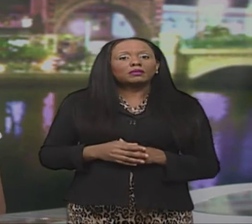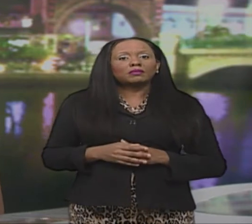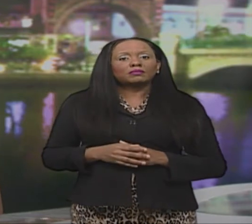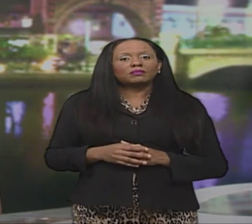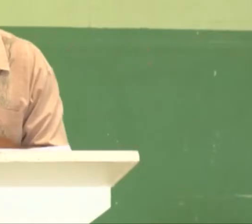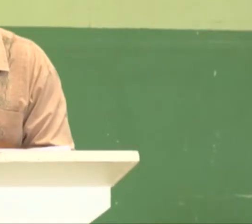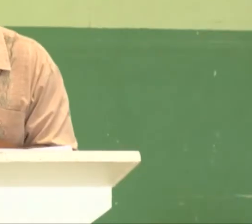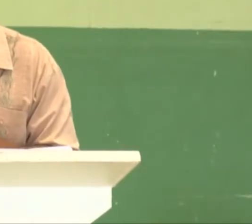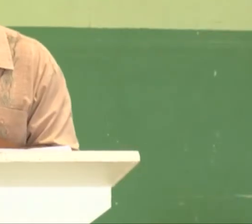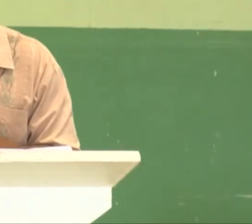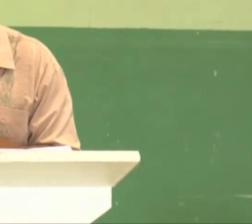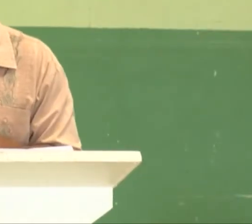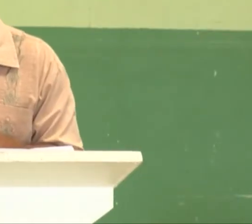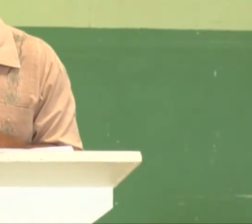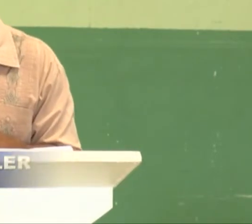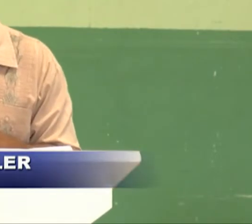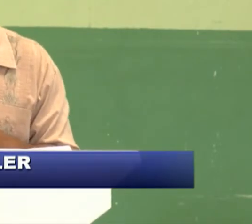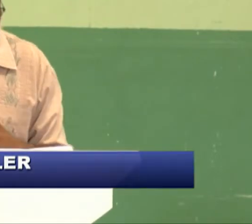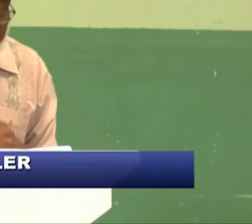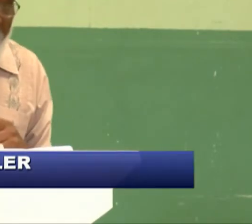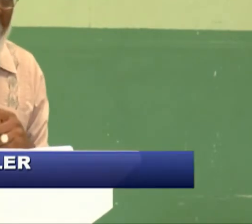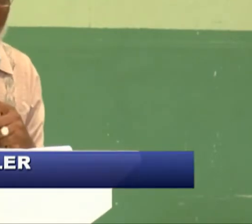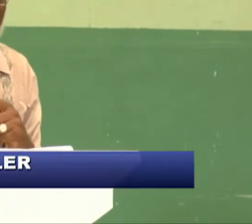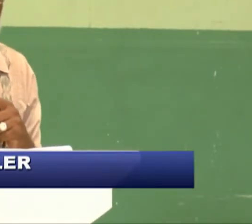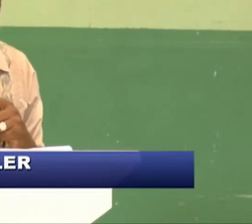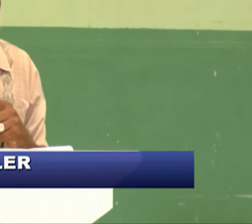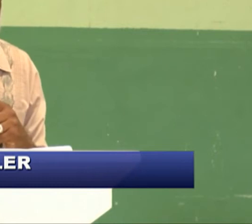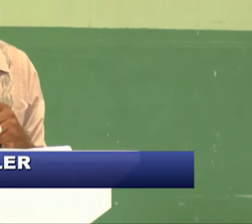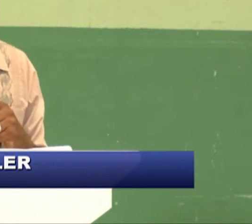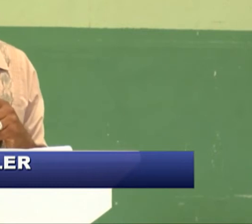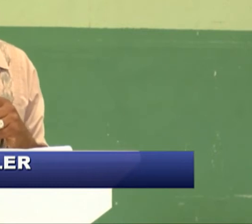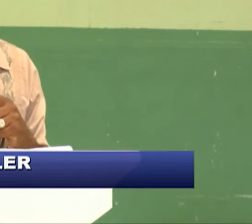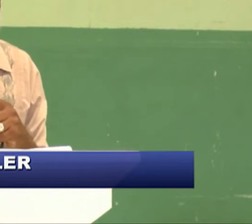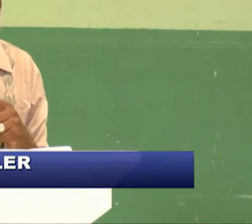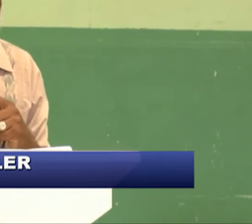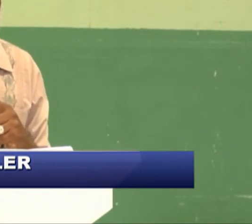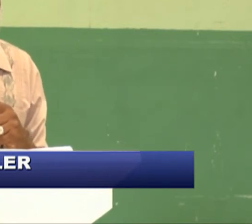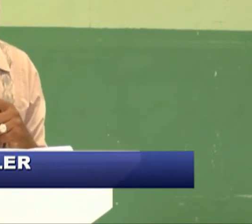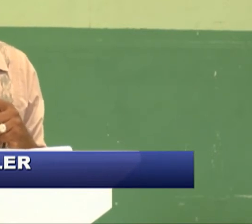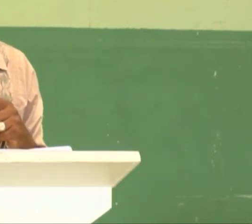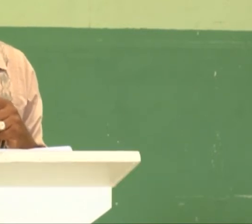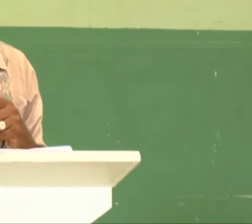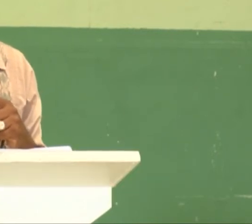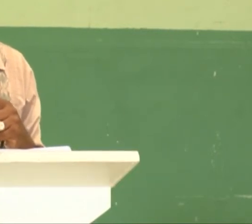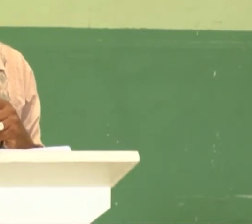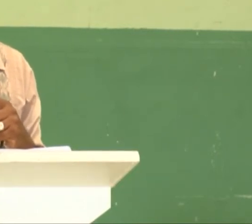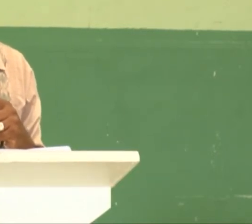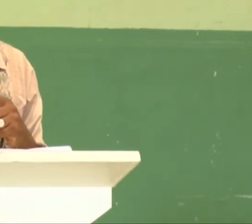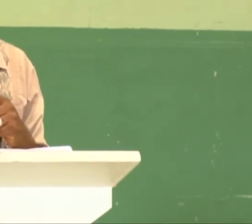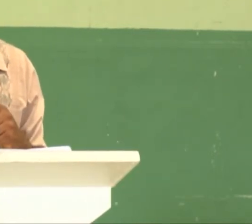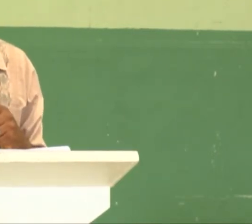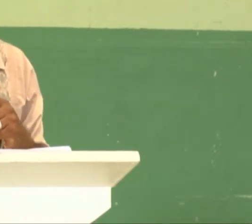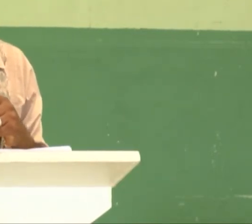Scotland district represents about how much? 1/6, 1/7 of the land mass of Barbados. We have to utilize it.